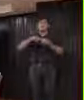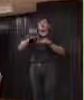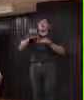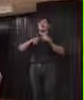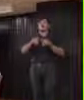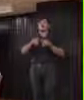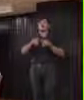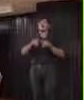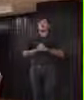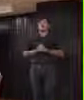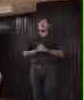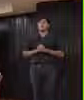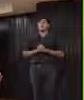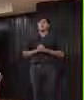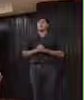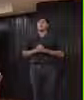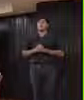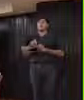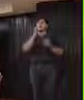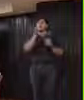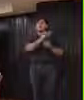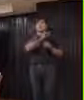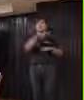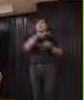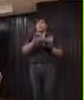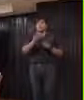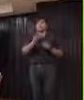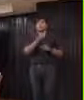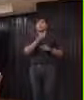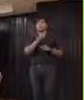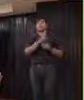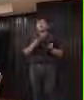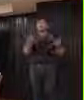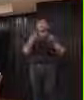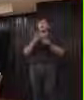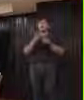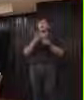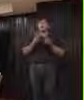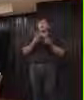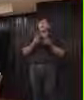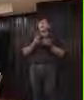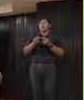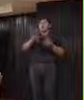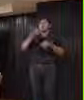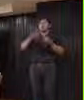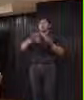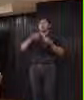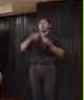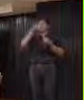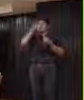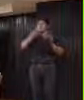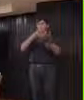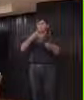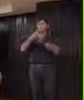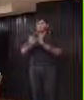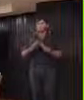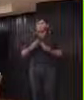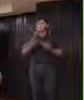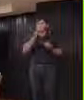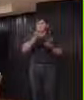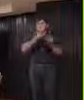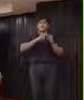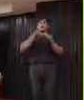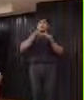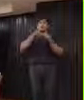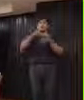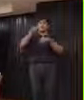election. And they, of course, came up with this plea that these elections are always rigged, so what the purpose of our participating? So